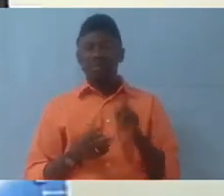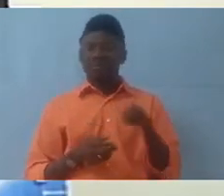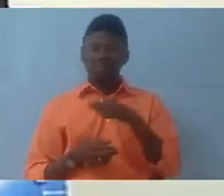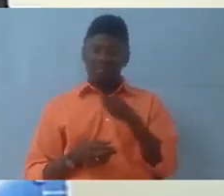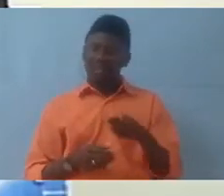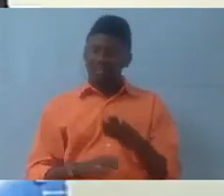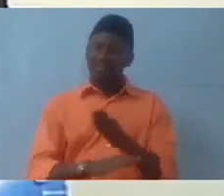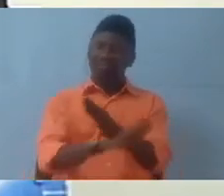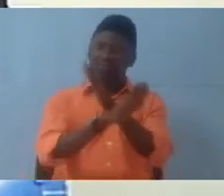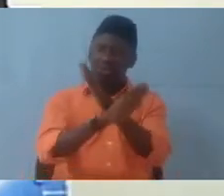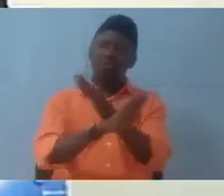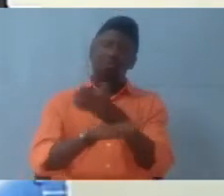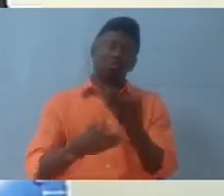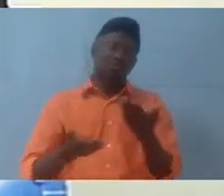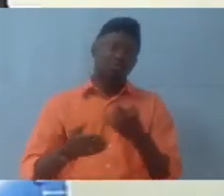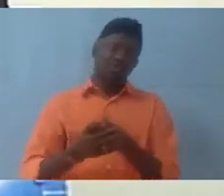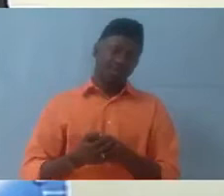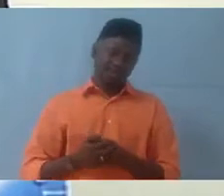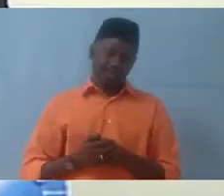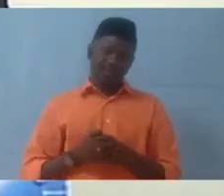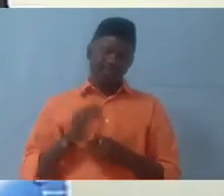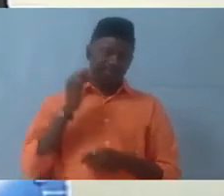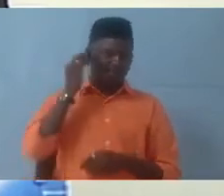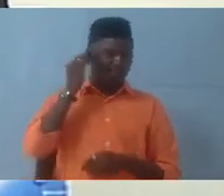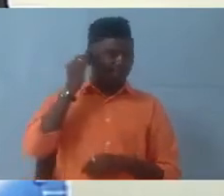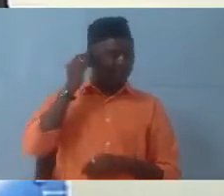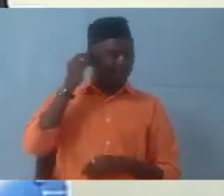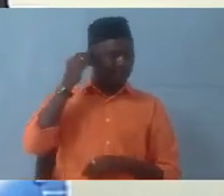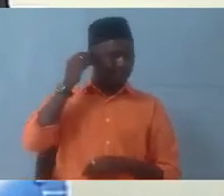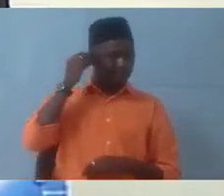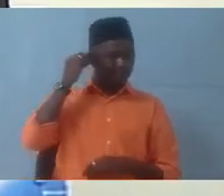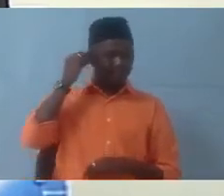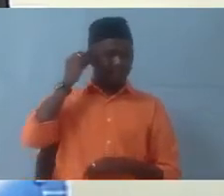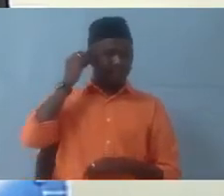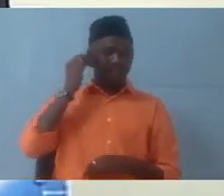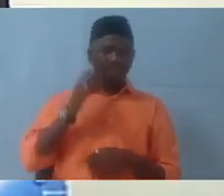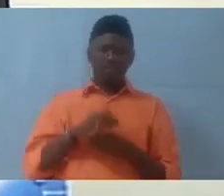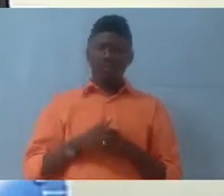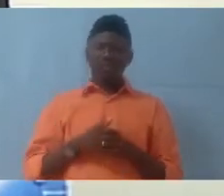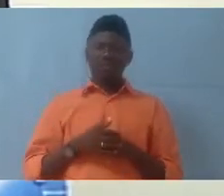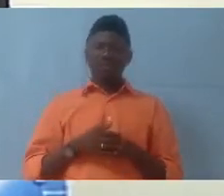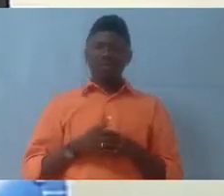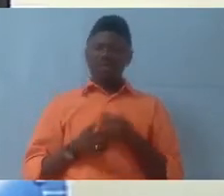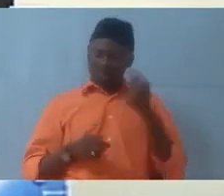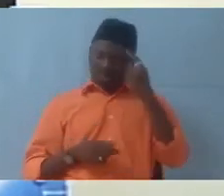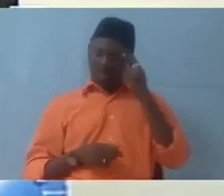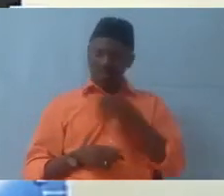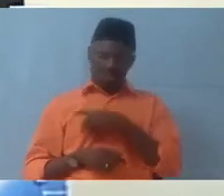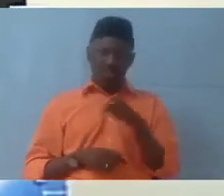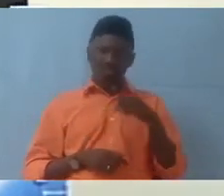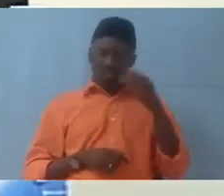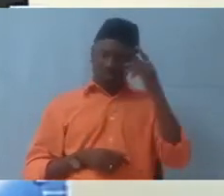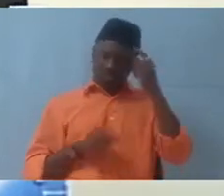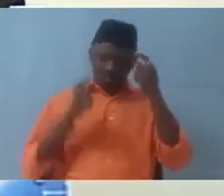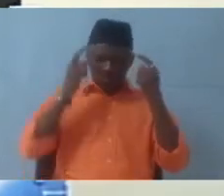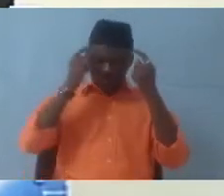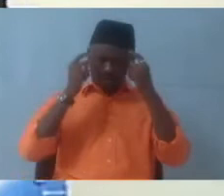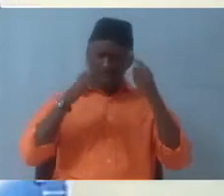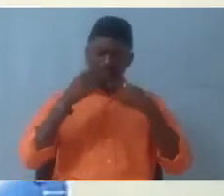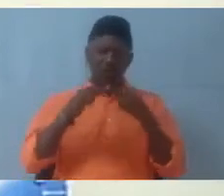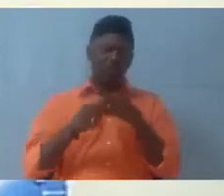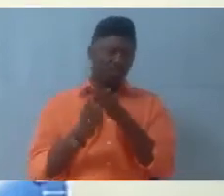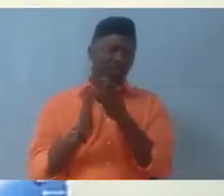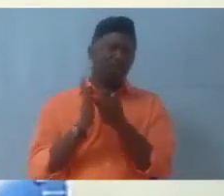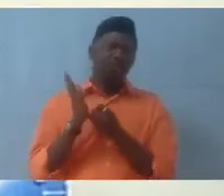being wrongly sanctioned ya ñu tong leen tong bo xamné dal dafa wut ak yoon so it appears as if this were their worries yakarna dal li mo nekkon seen jax